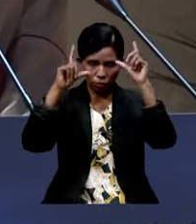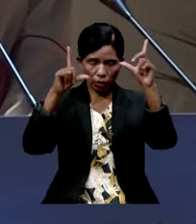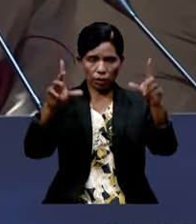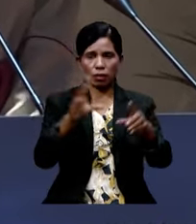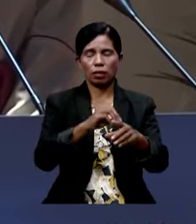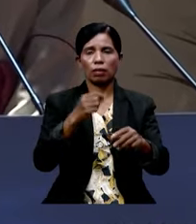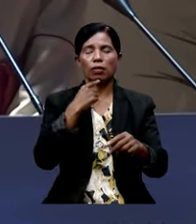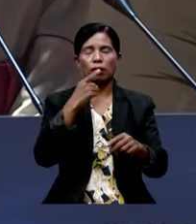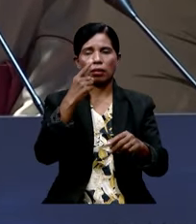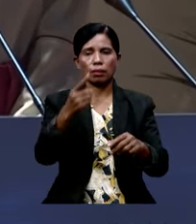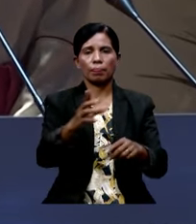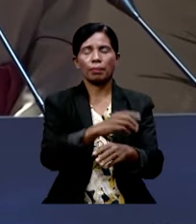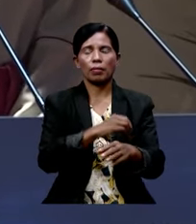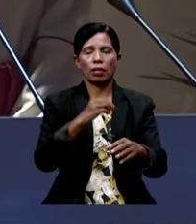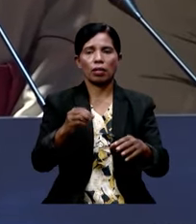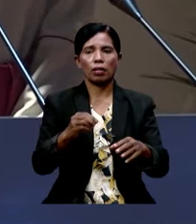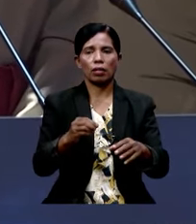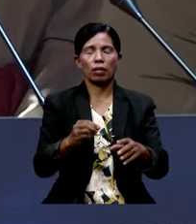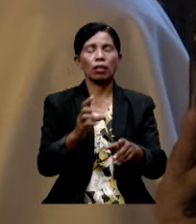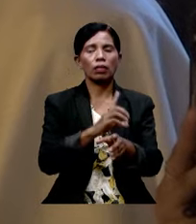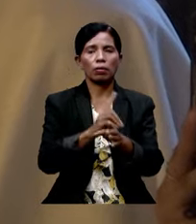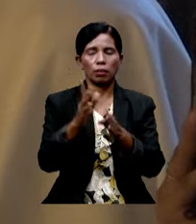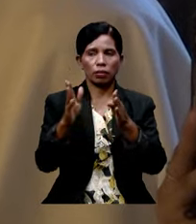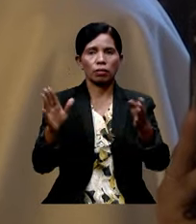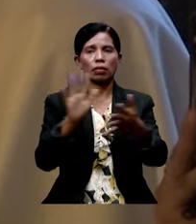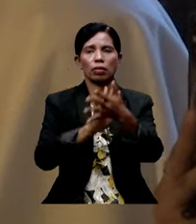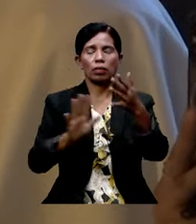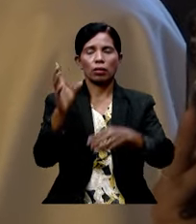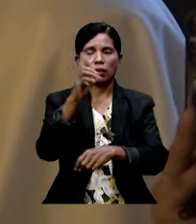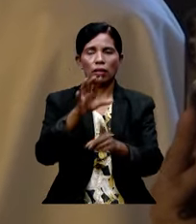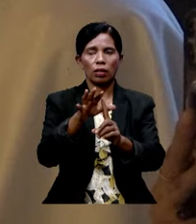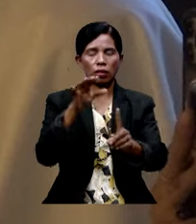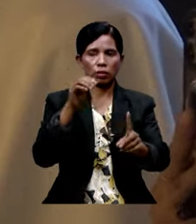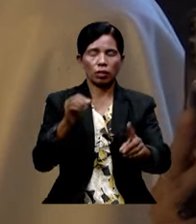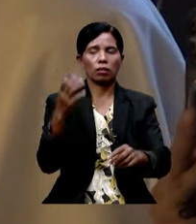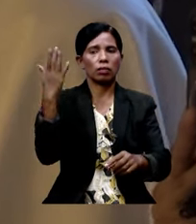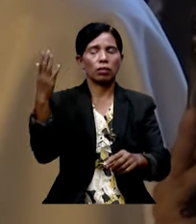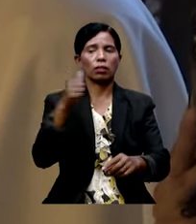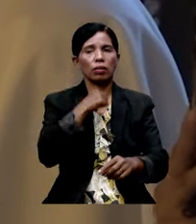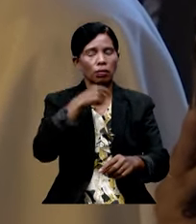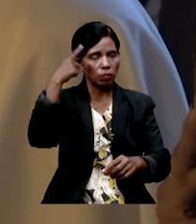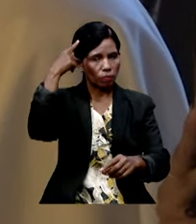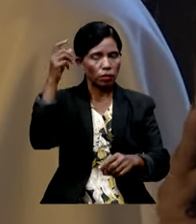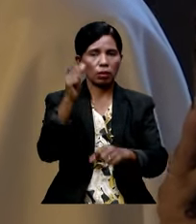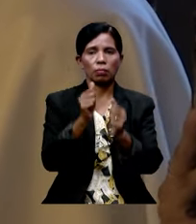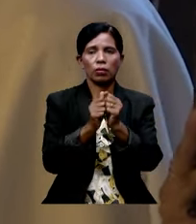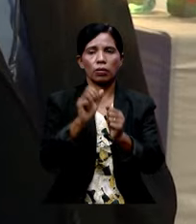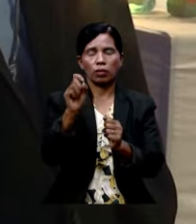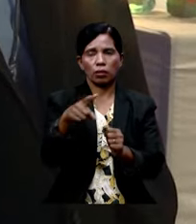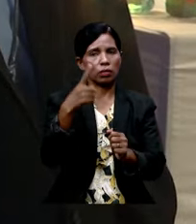Preti, e a âmbito recepção diplomático da comemoração e eleição pontificado Papa Francisco da Nação